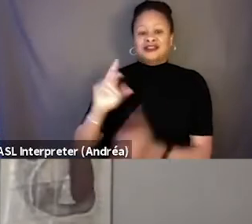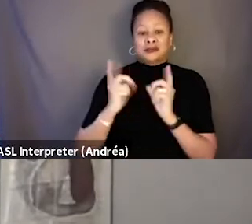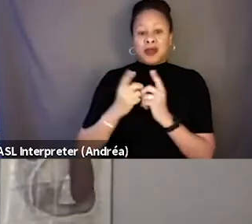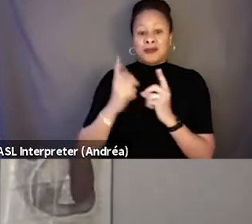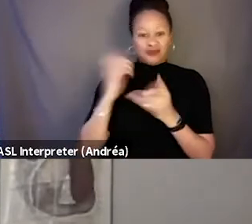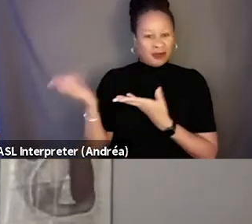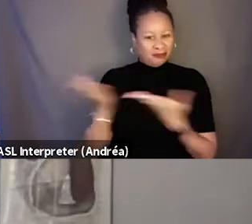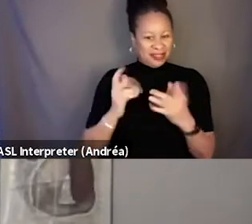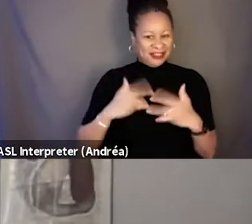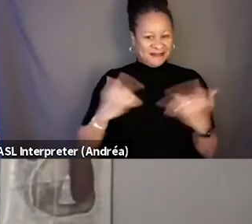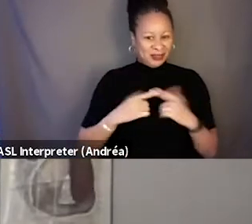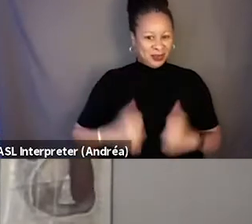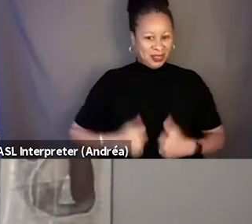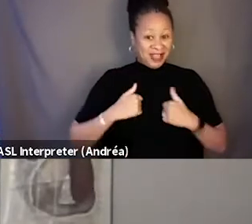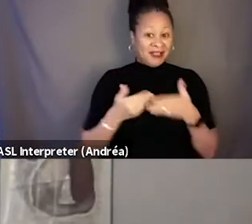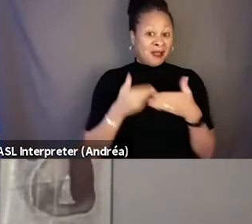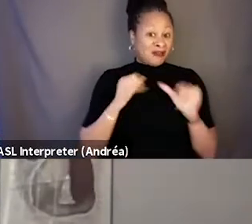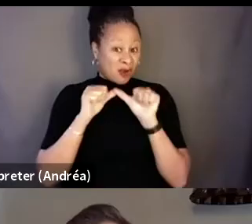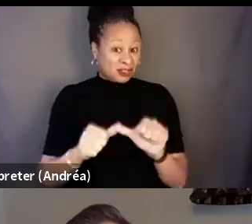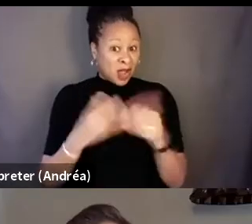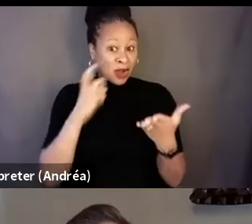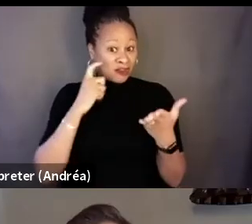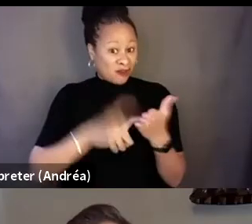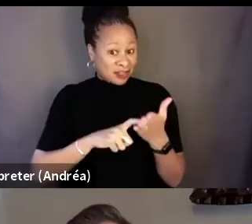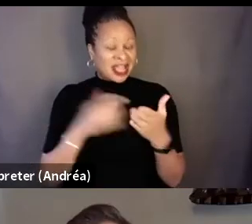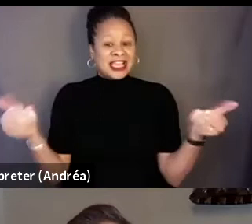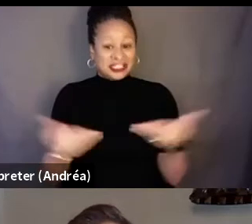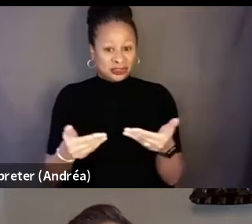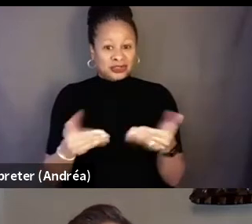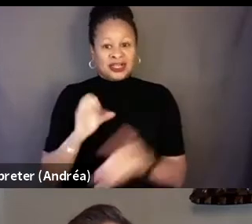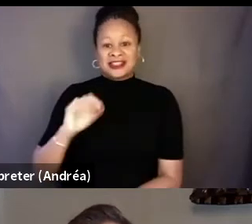life. And I also, before I go any further, want to recognize and introduce SAG-AFTRA